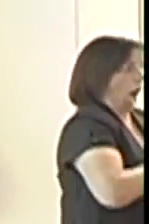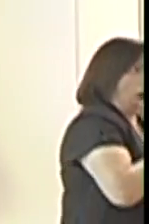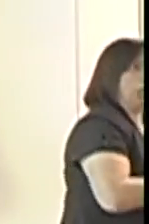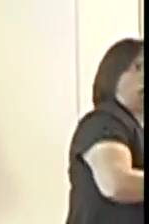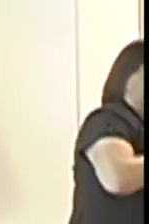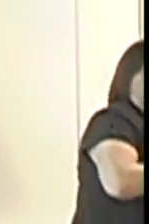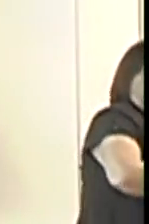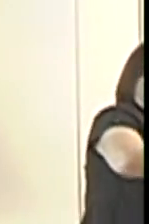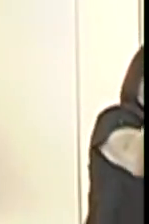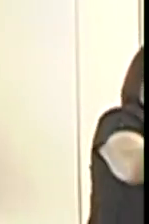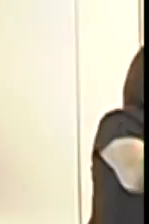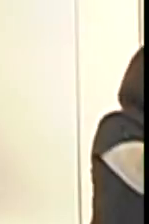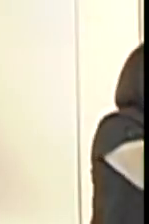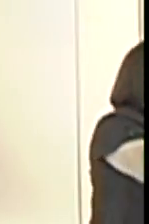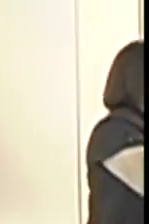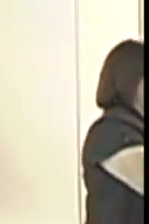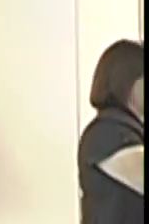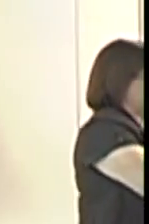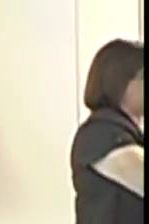conventional sign language.